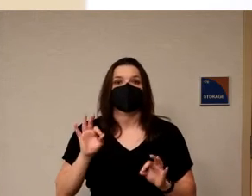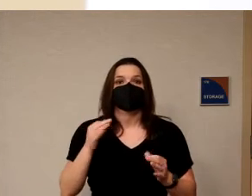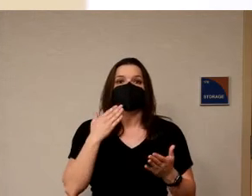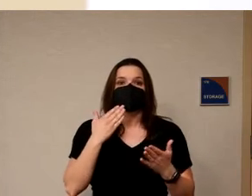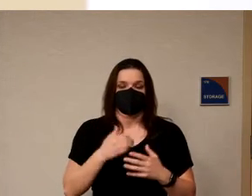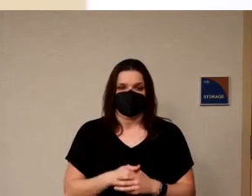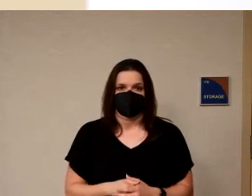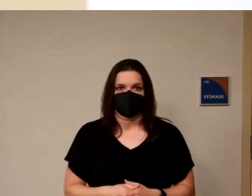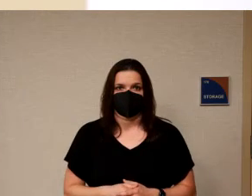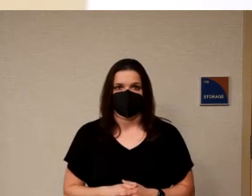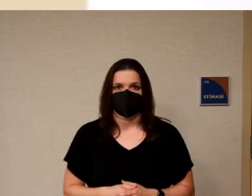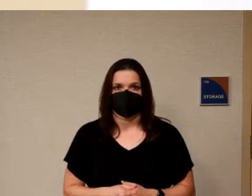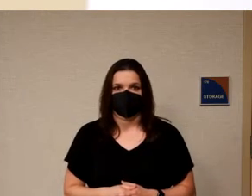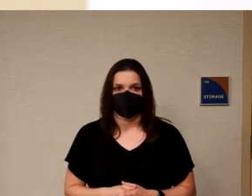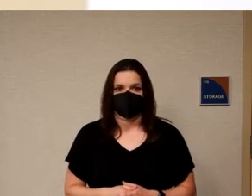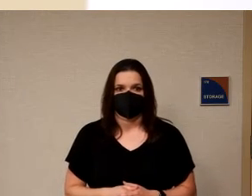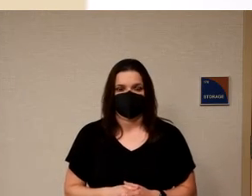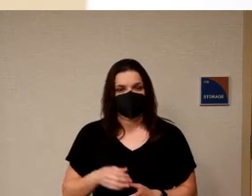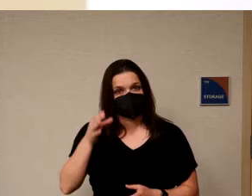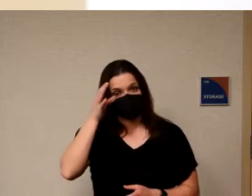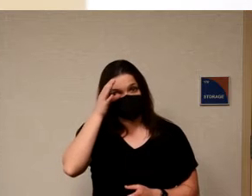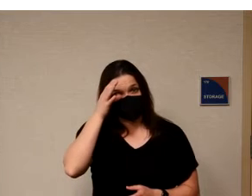you. yeah.